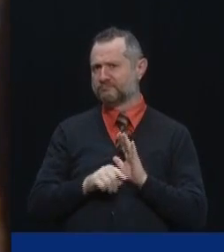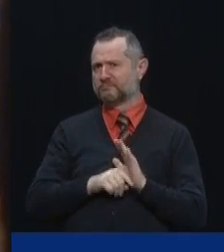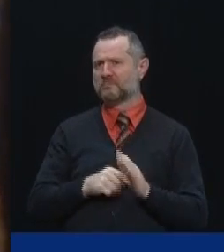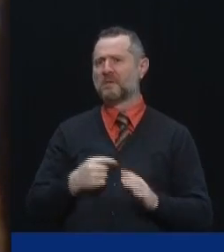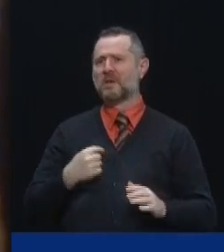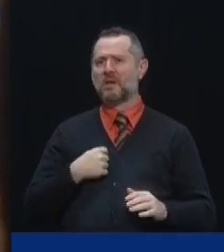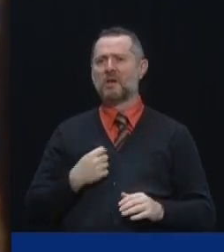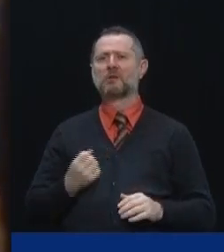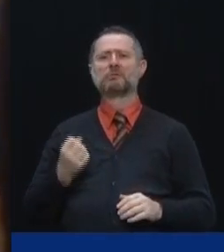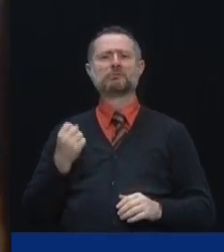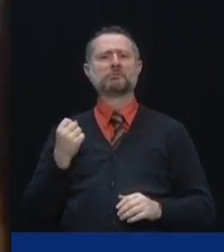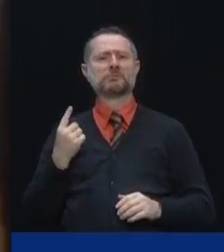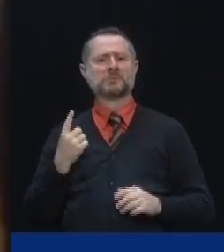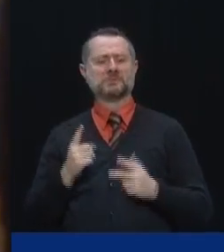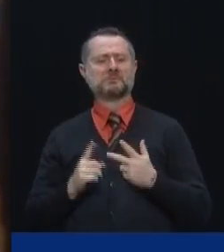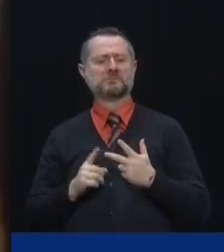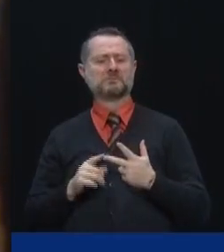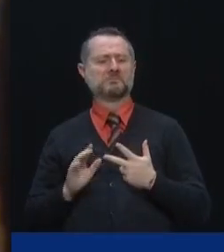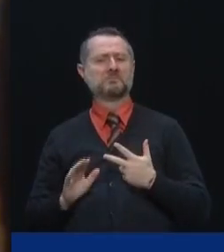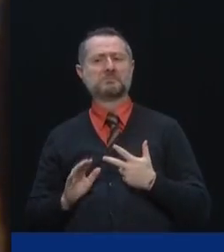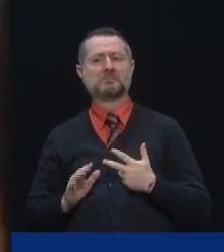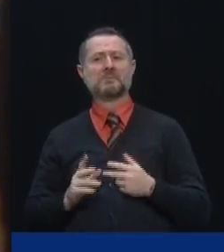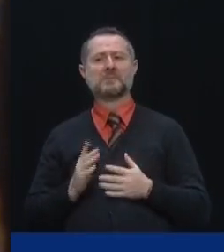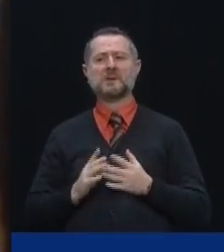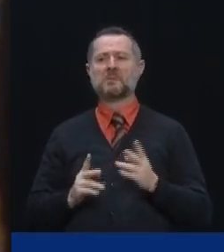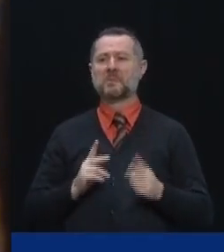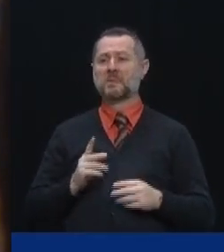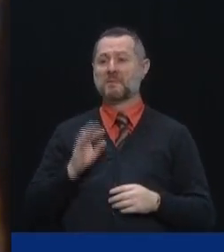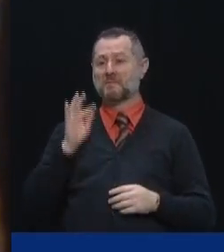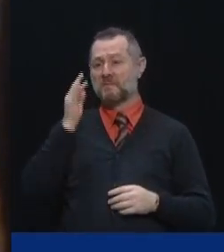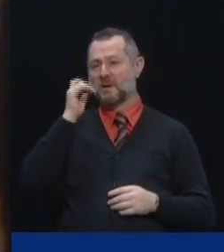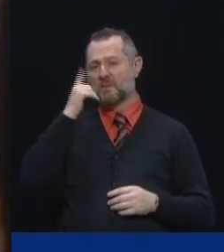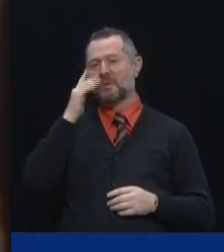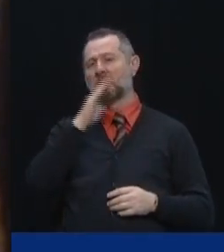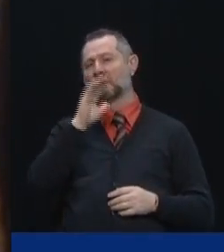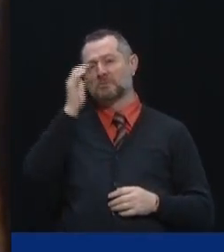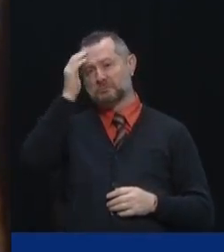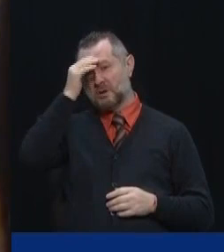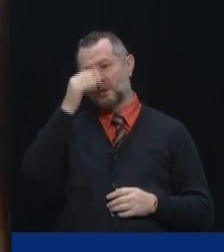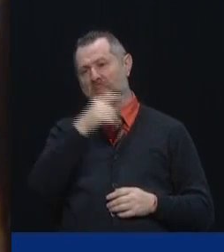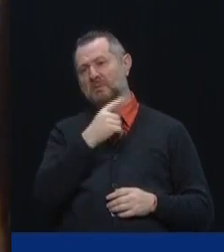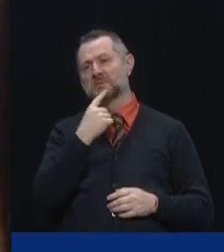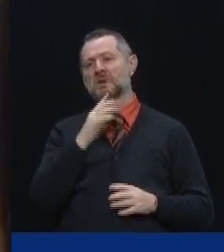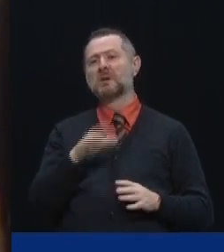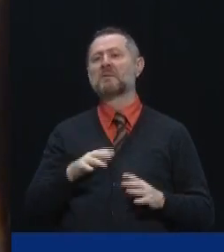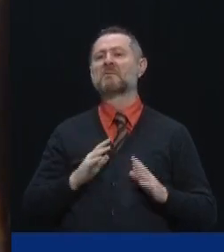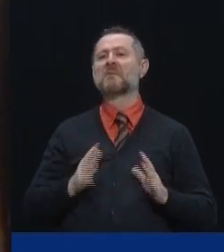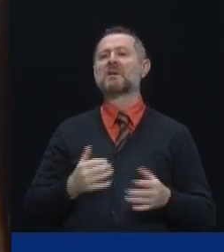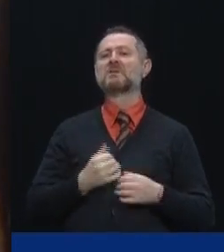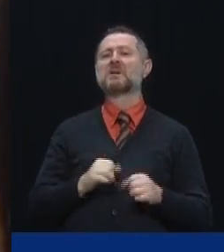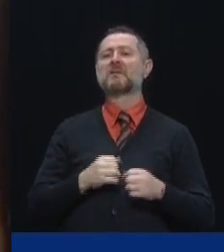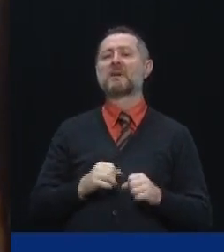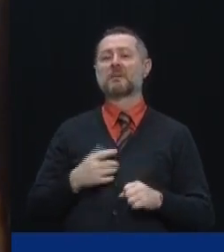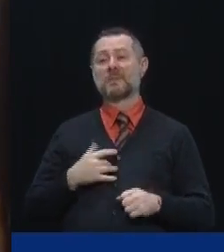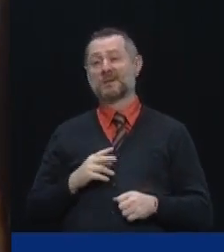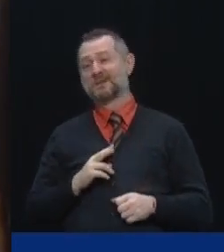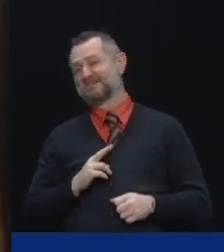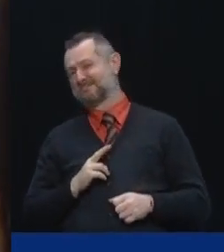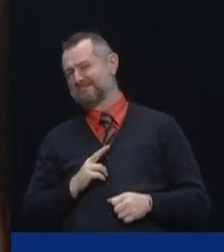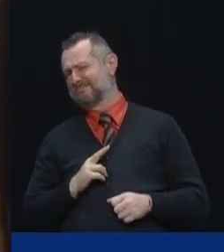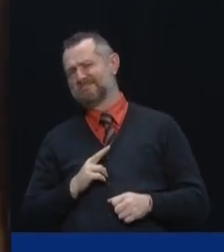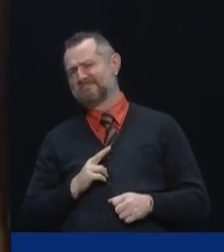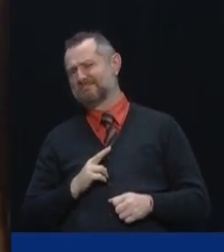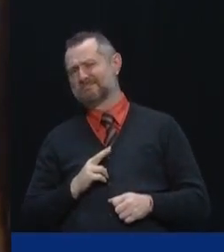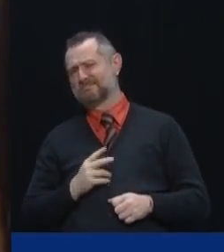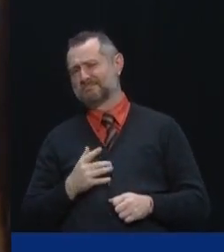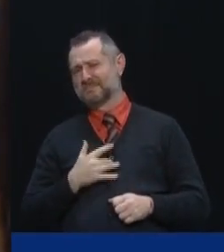theory. Well, federal administration Donald Trump said the vaccine's safe. That means nothing to